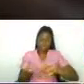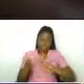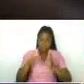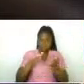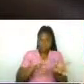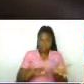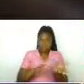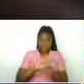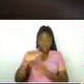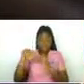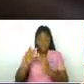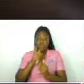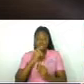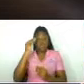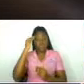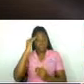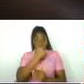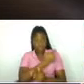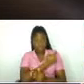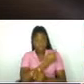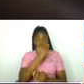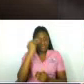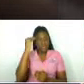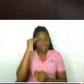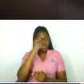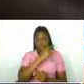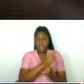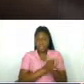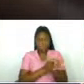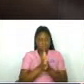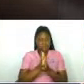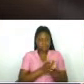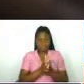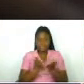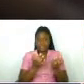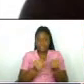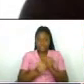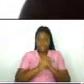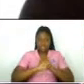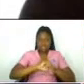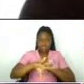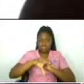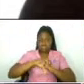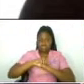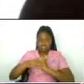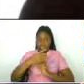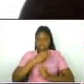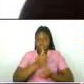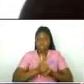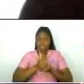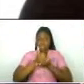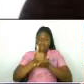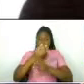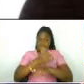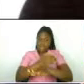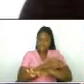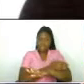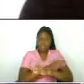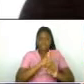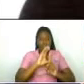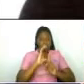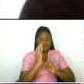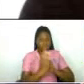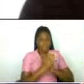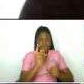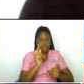was enthusiastic and dedicated to promoting and positively contributing to the cultural industry. He started